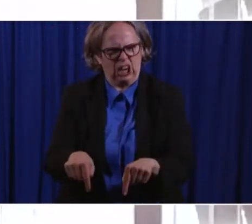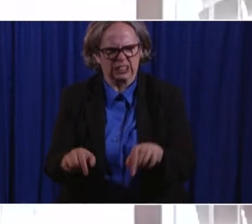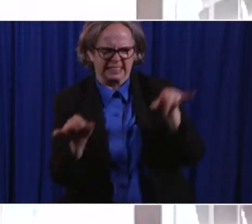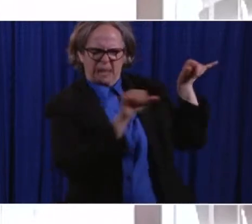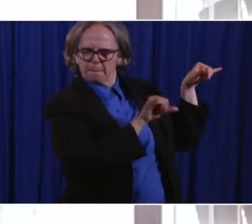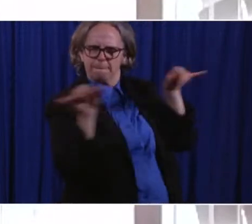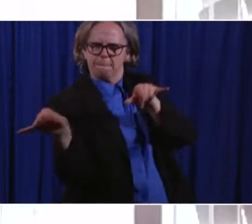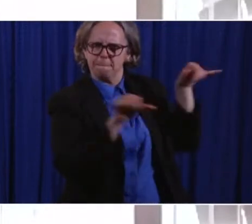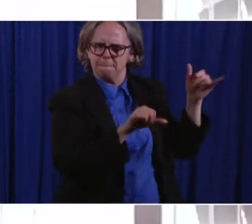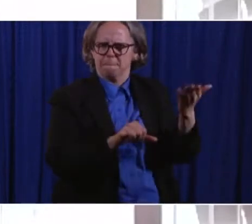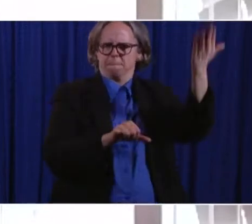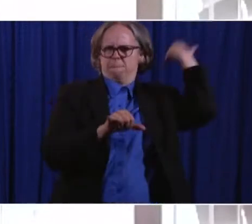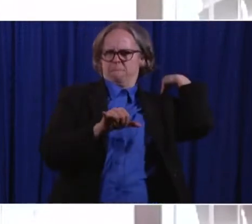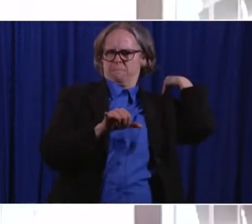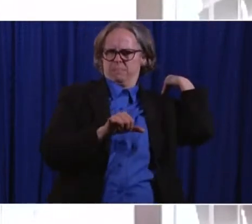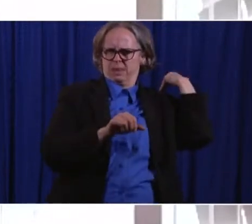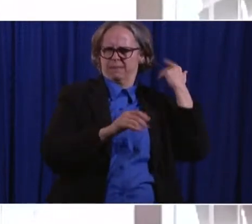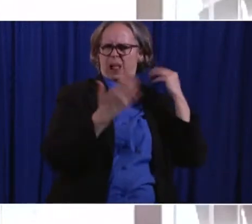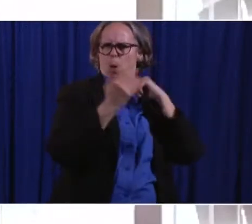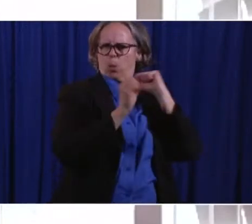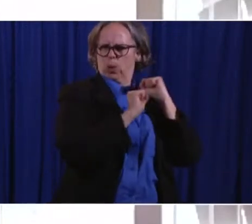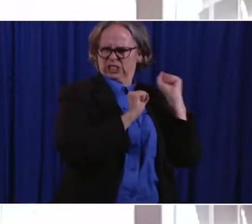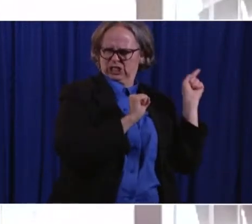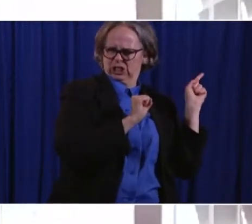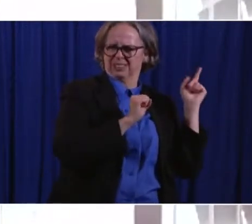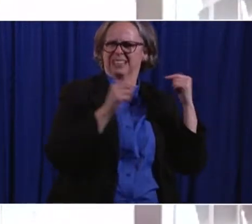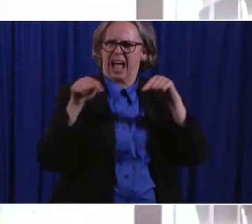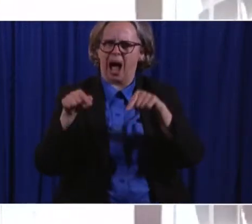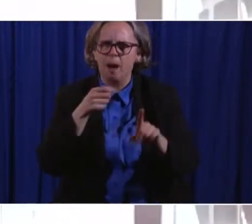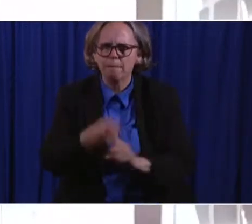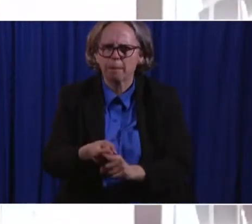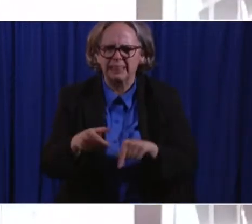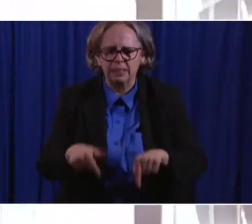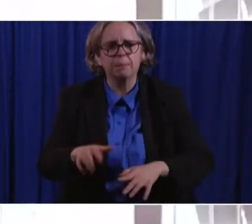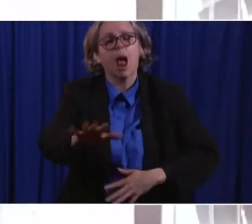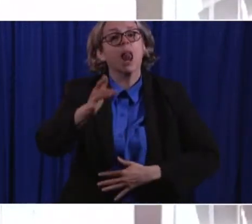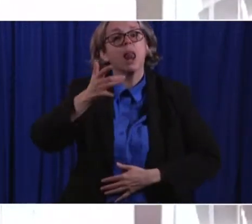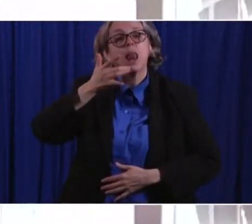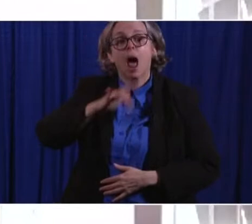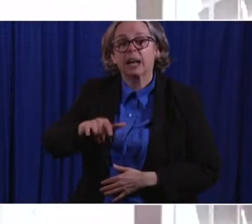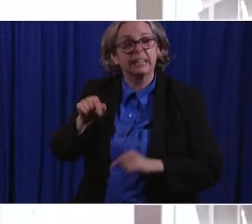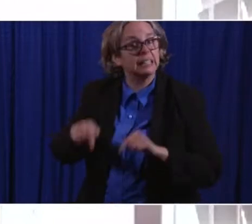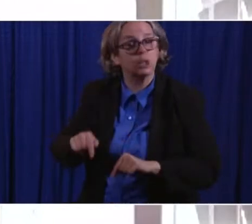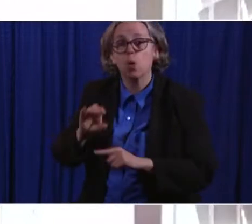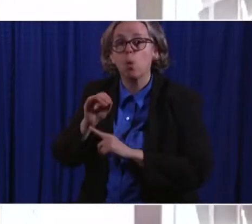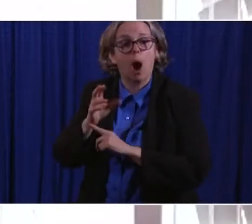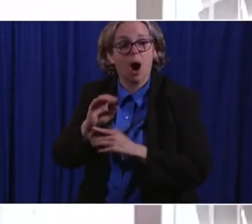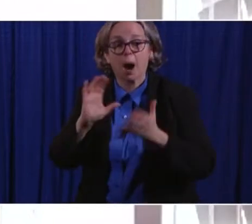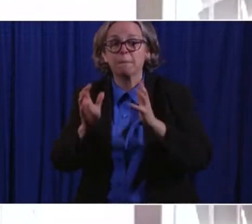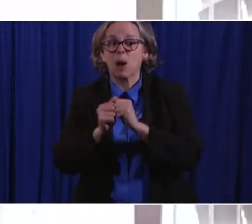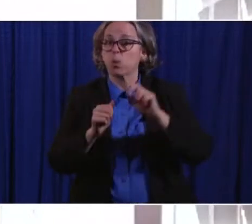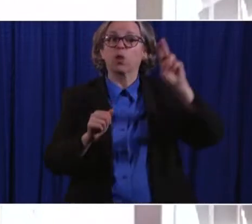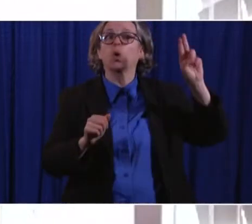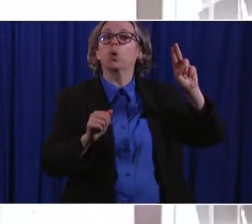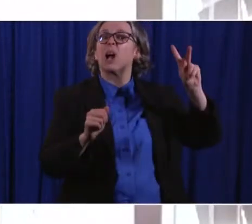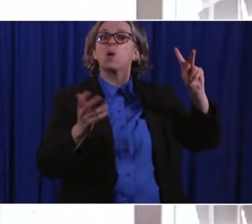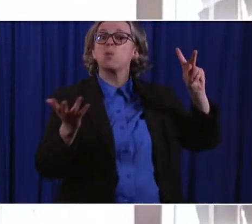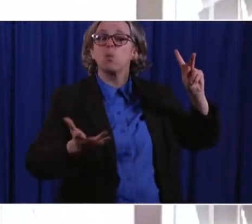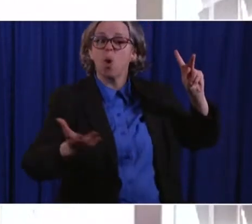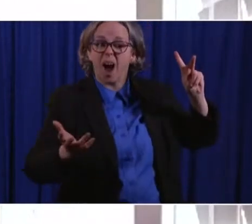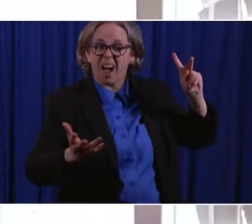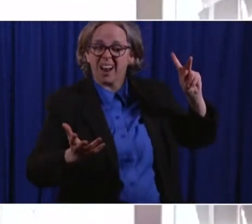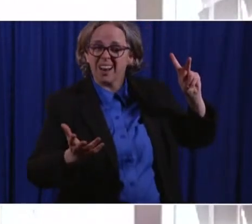is in fact happening in a better context than what the UK endured this winter